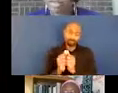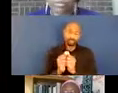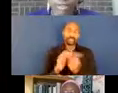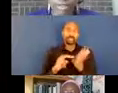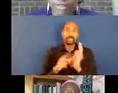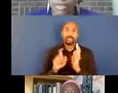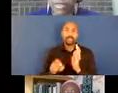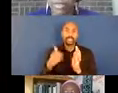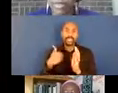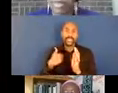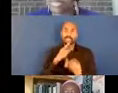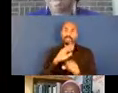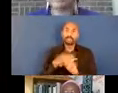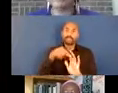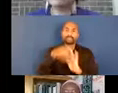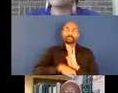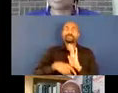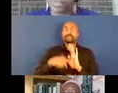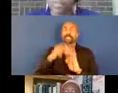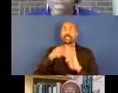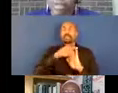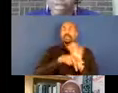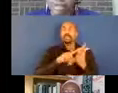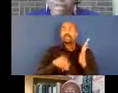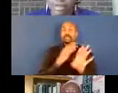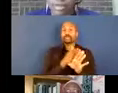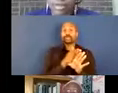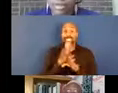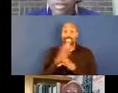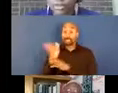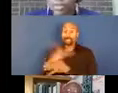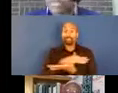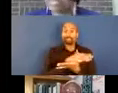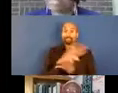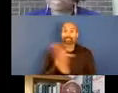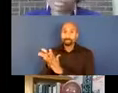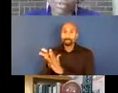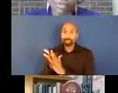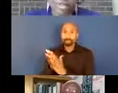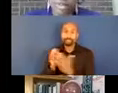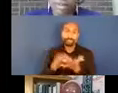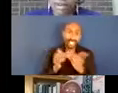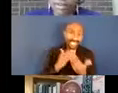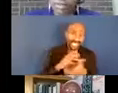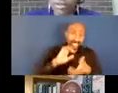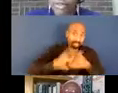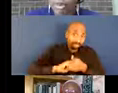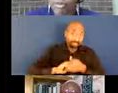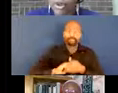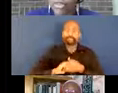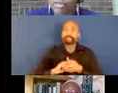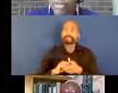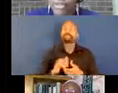across difference. It is neither easy nor convenient. The School of International Service and American University